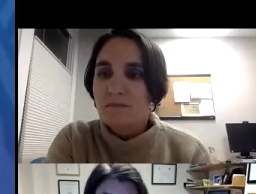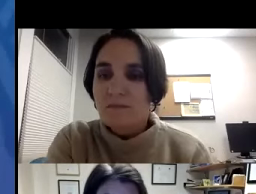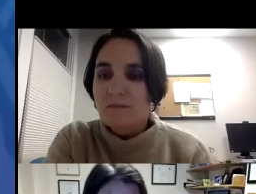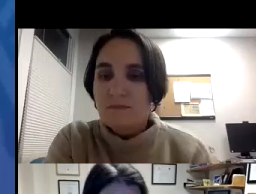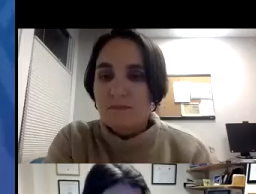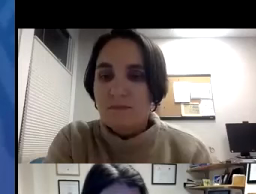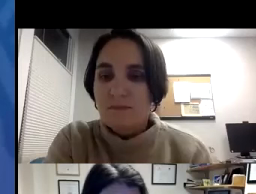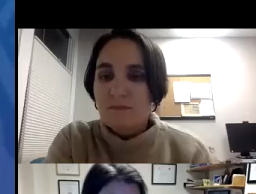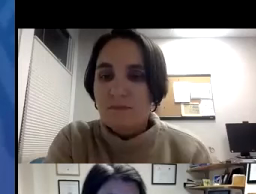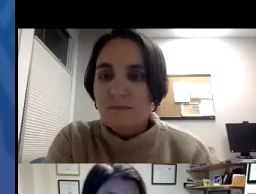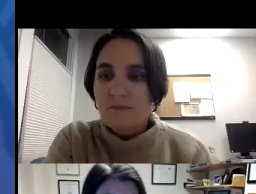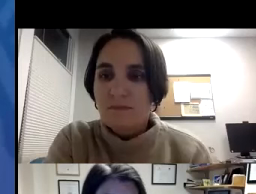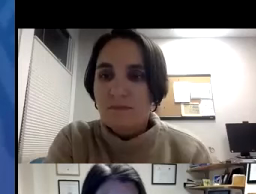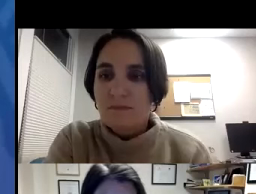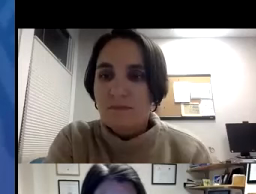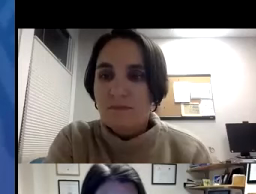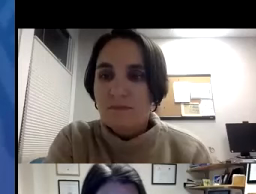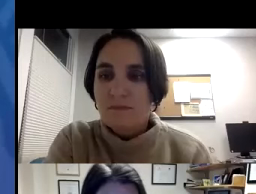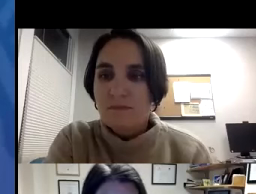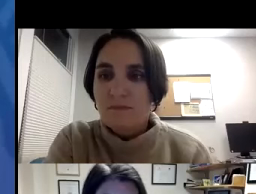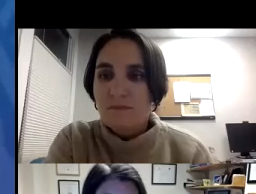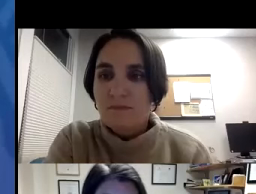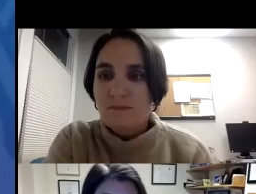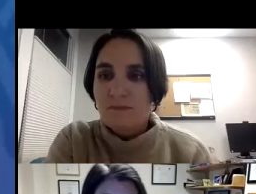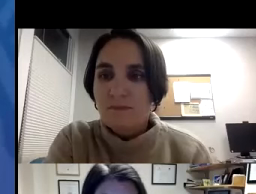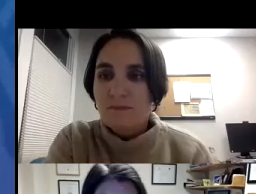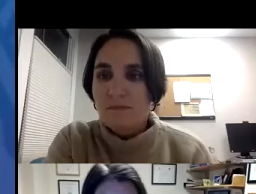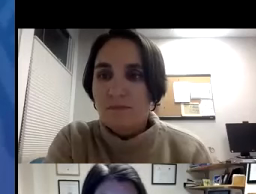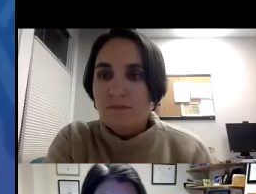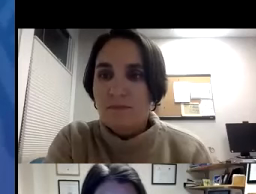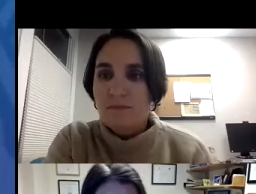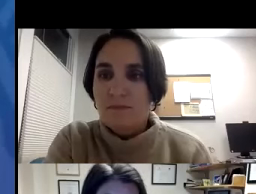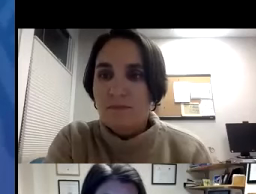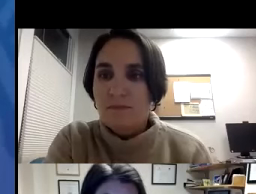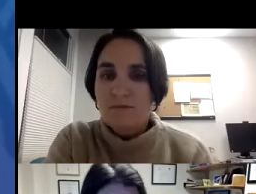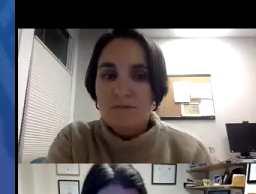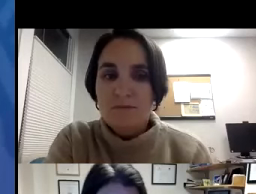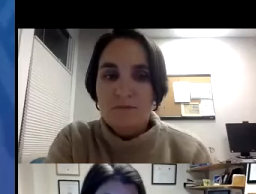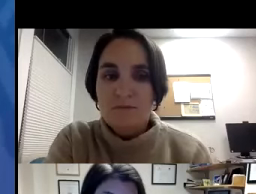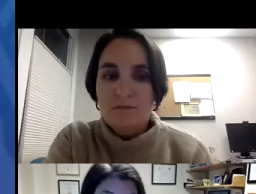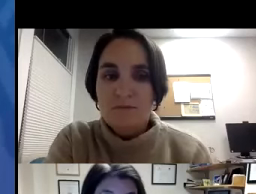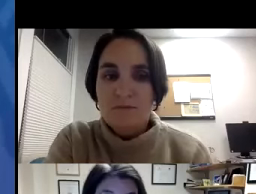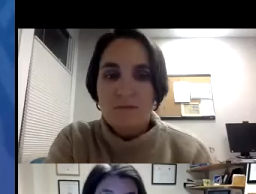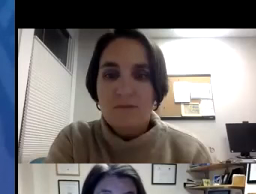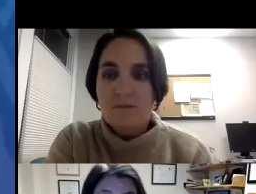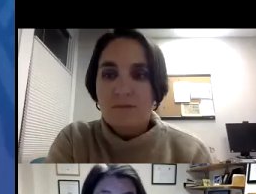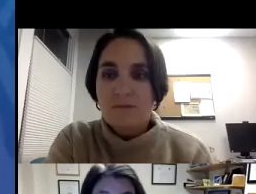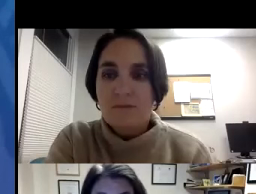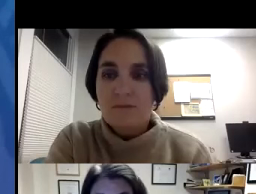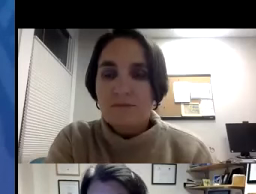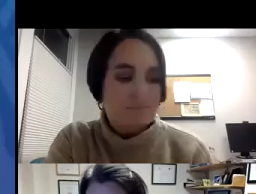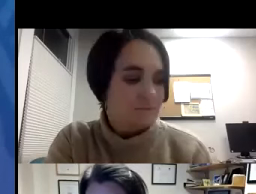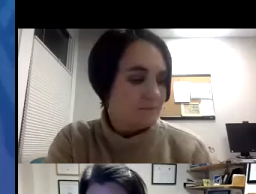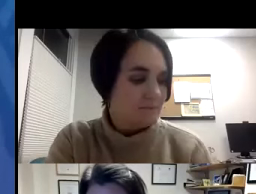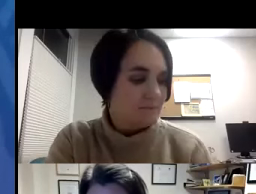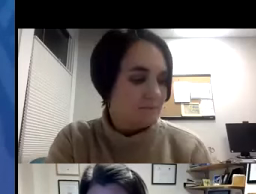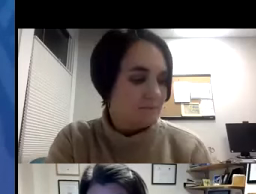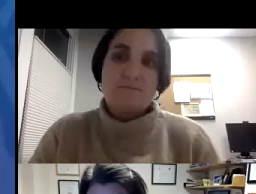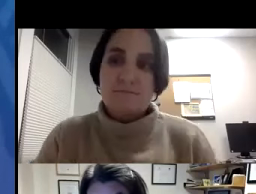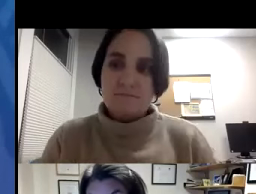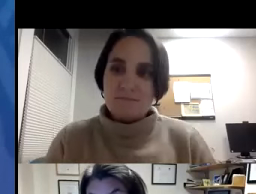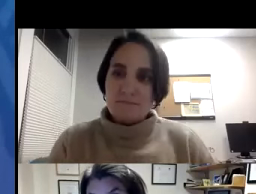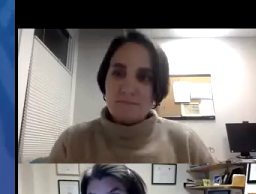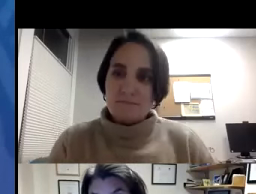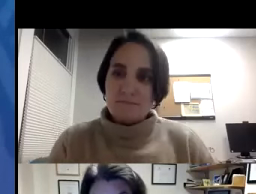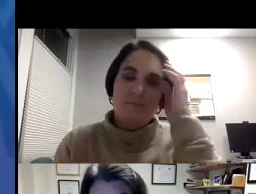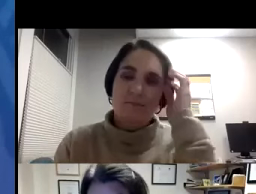about 15 or so minutes, 15, 20 minutes of a slide presentation of information about the